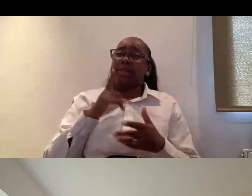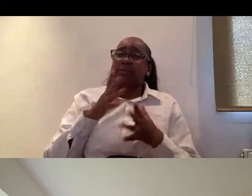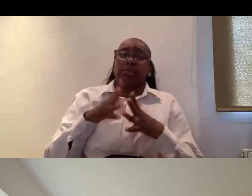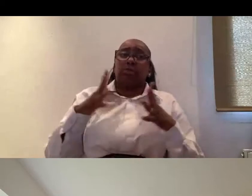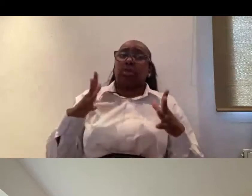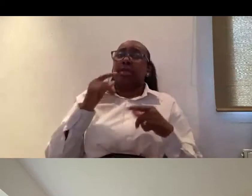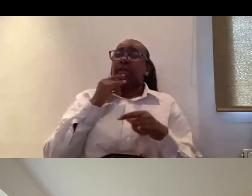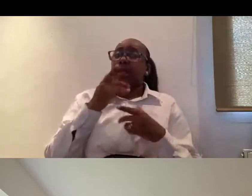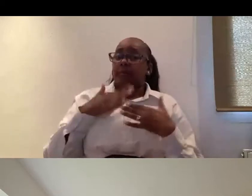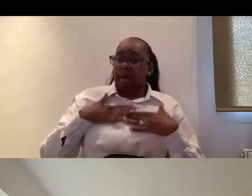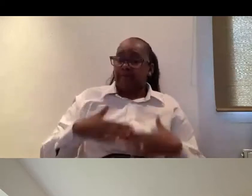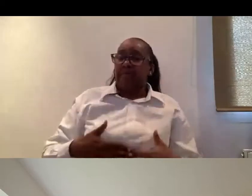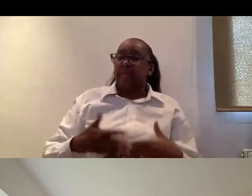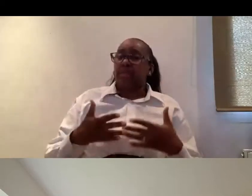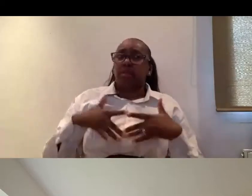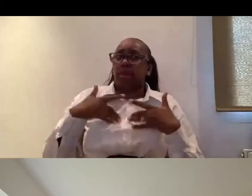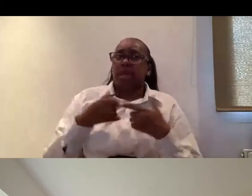is on your physical health.